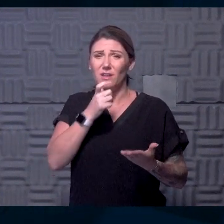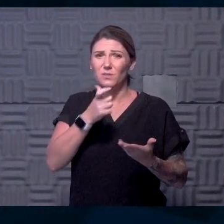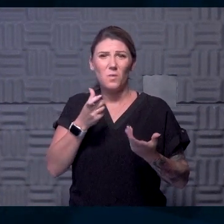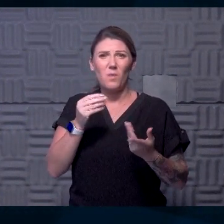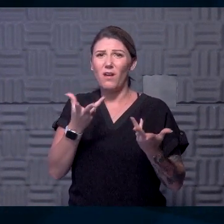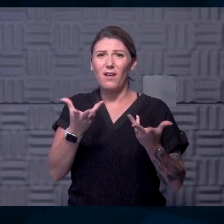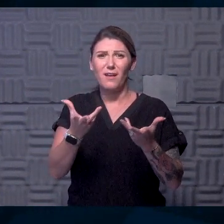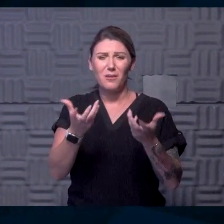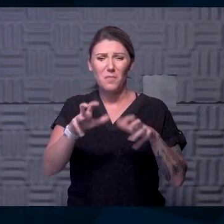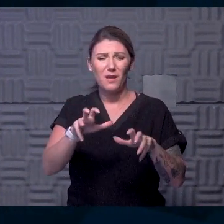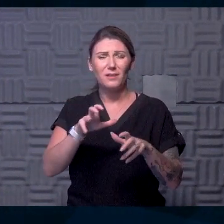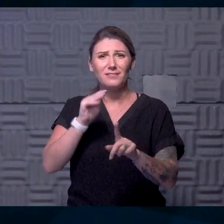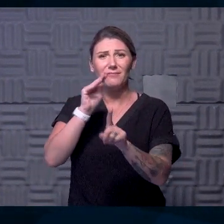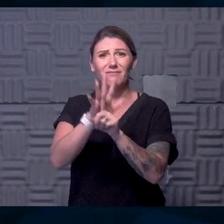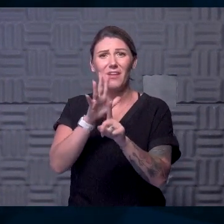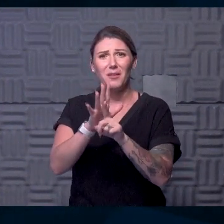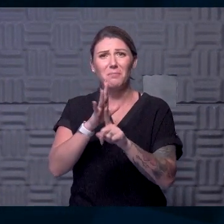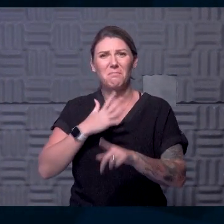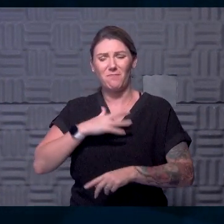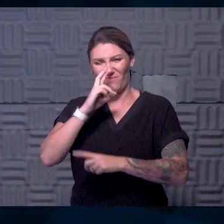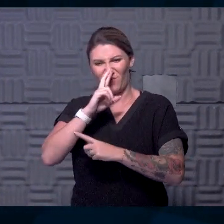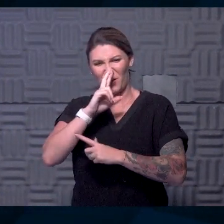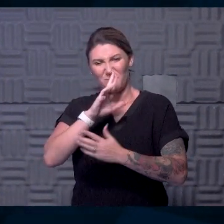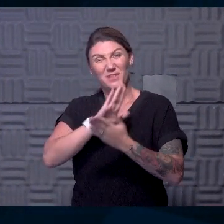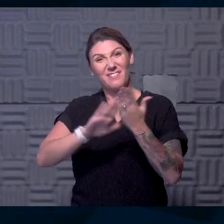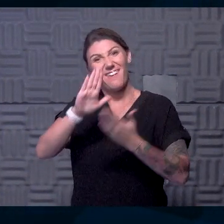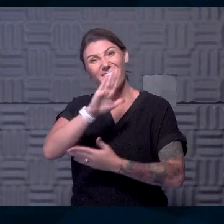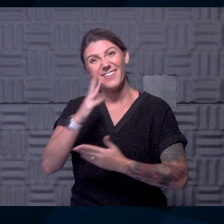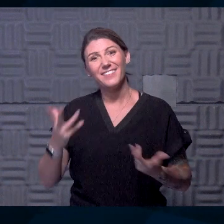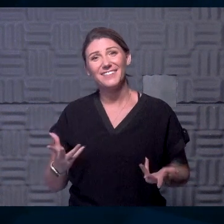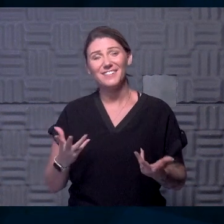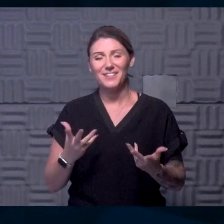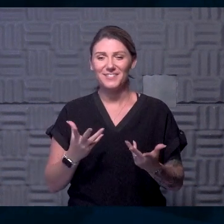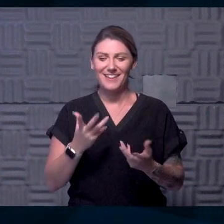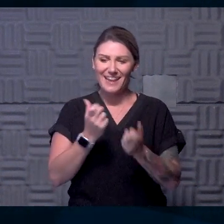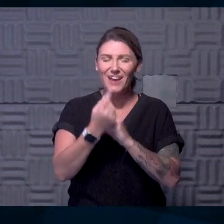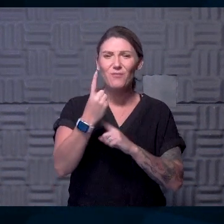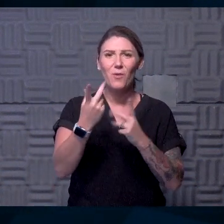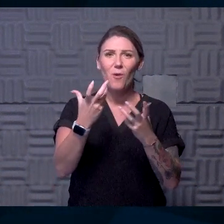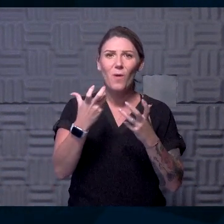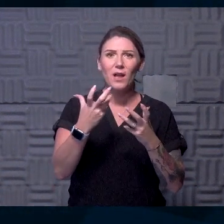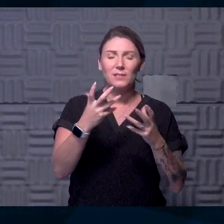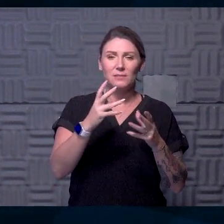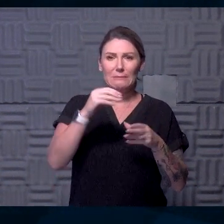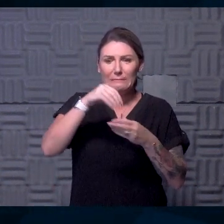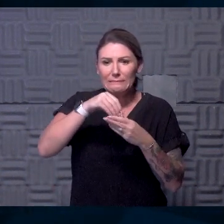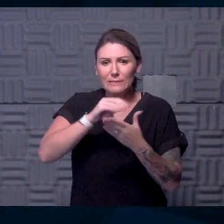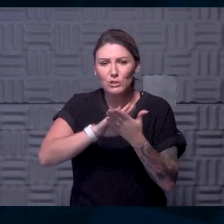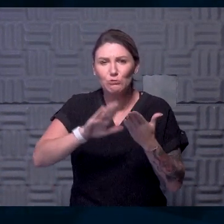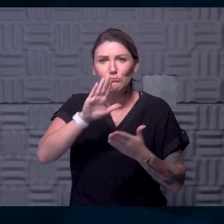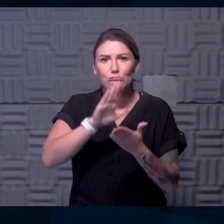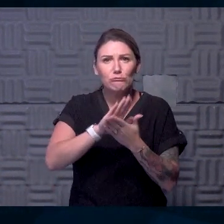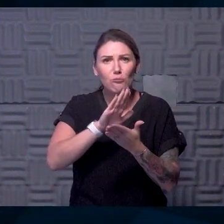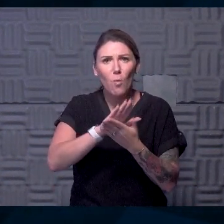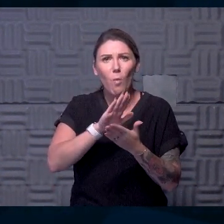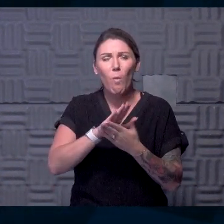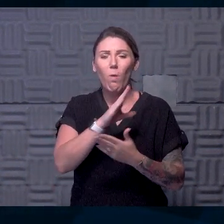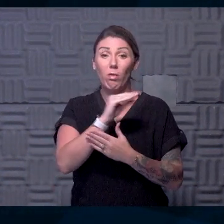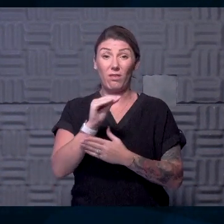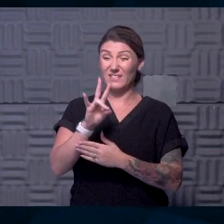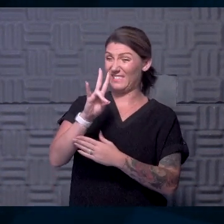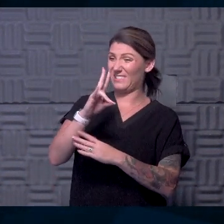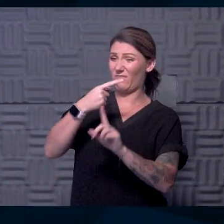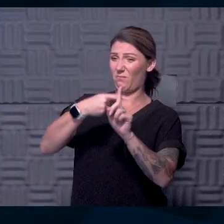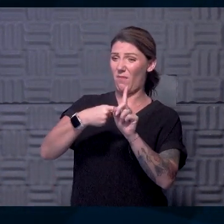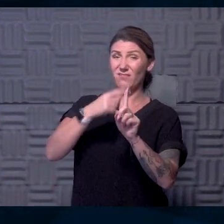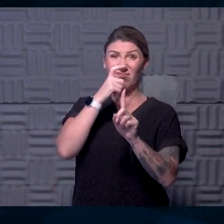everyone else. Everybody wants to be in school. Like those 7 months where we weren't in school really like took a toll on all of us, I think. And I would just